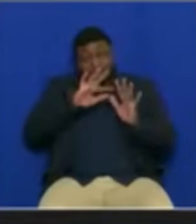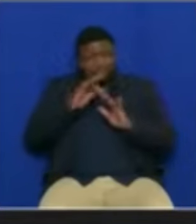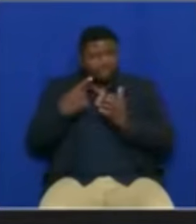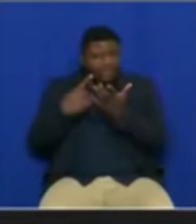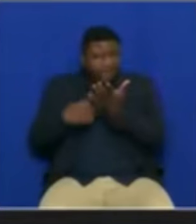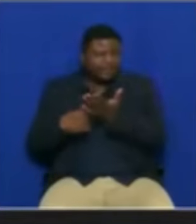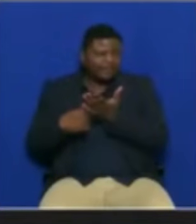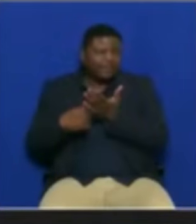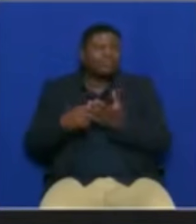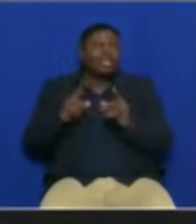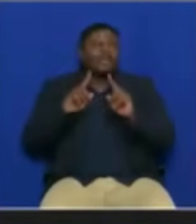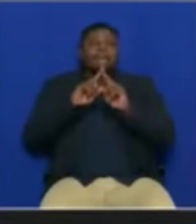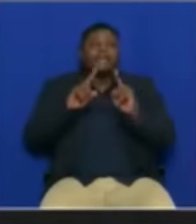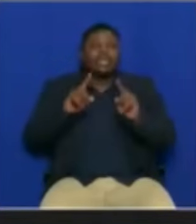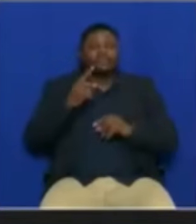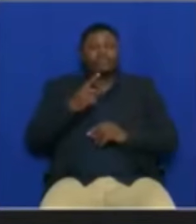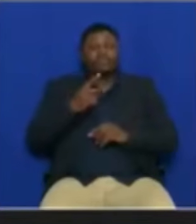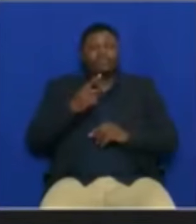my question.